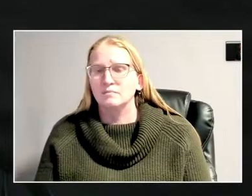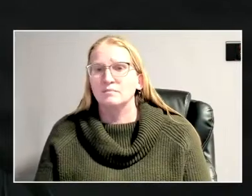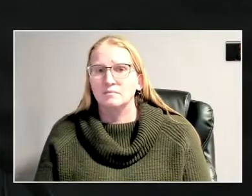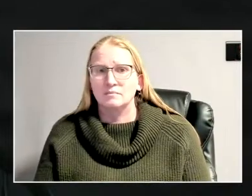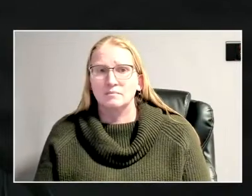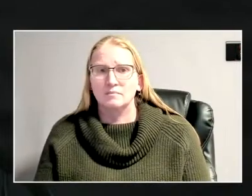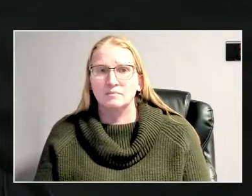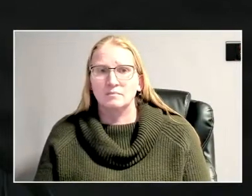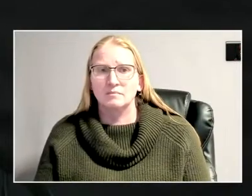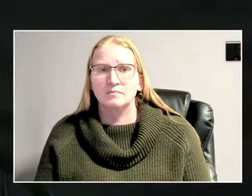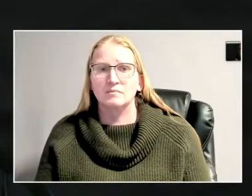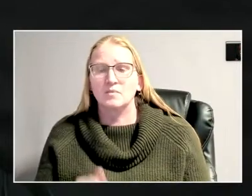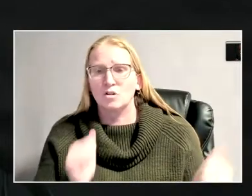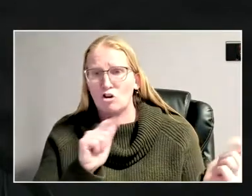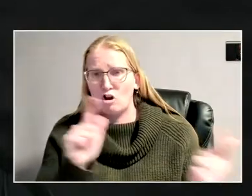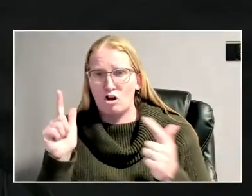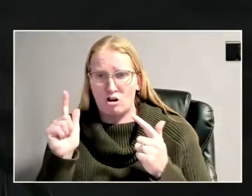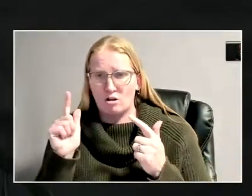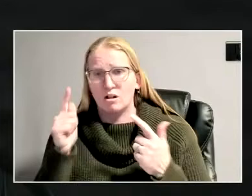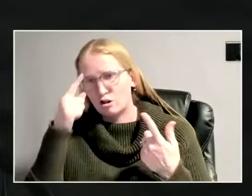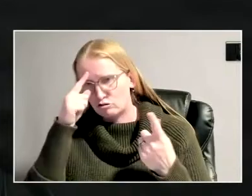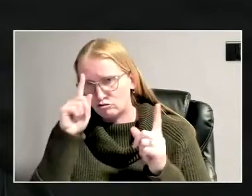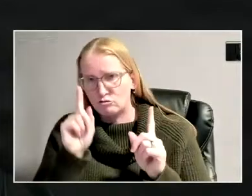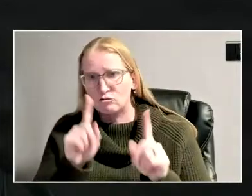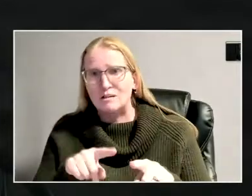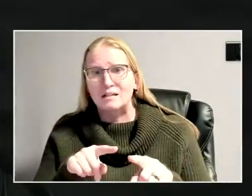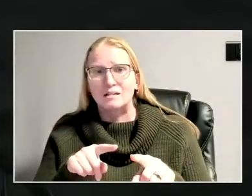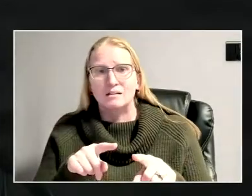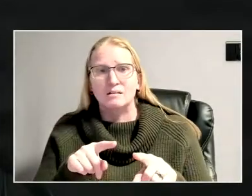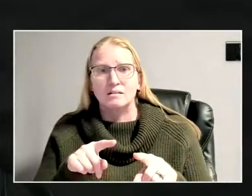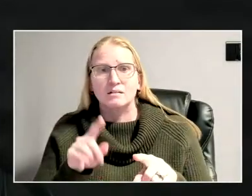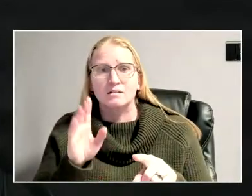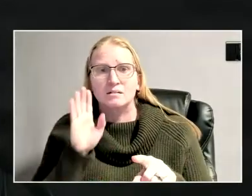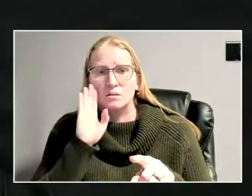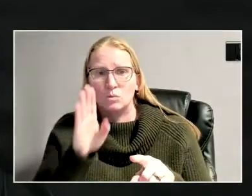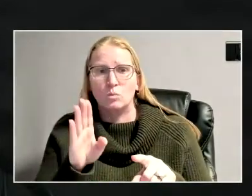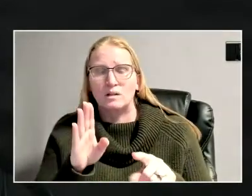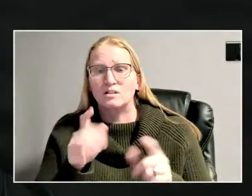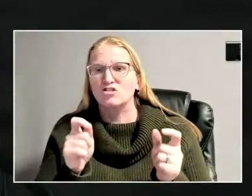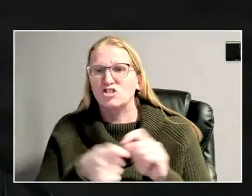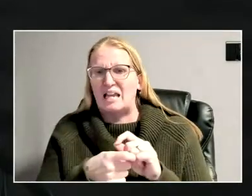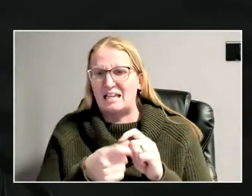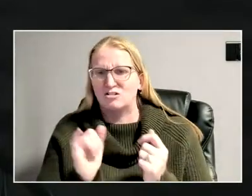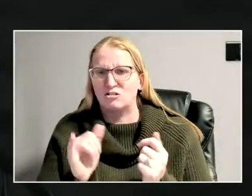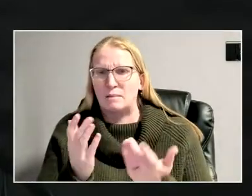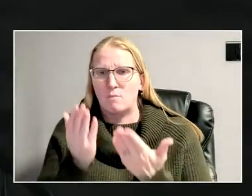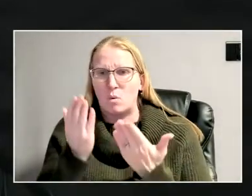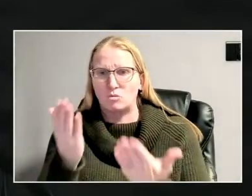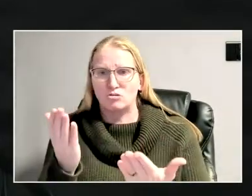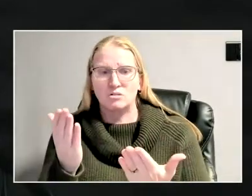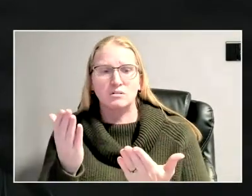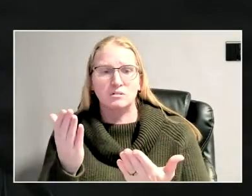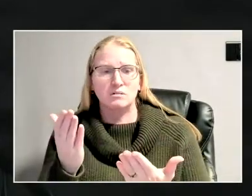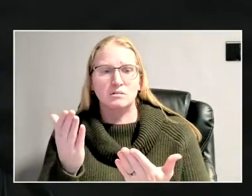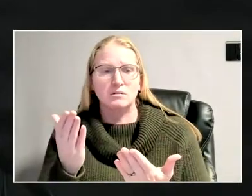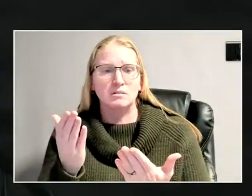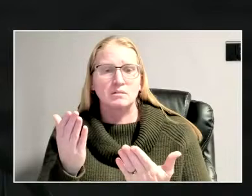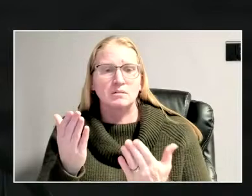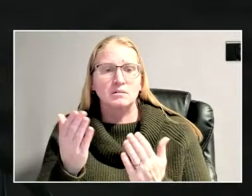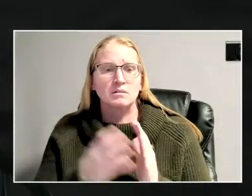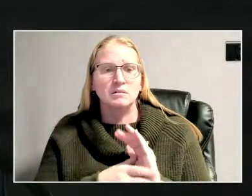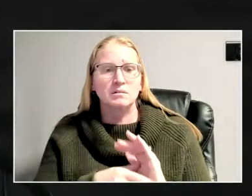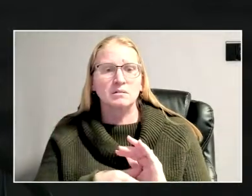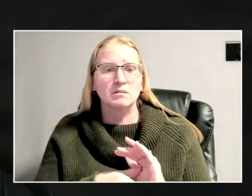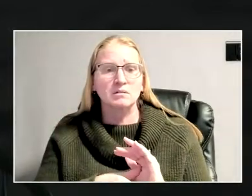of objection um the motion will now read um to set the committee